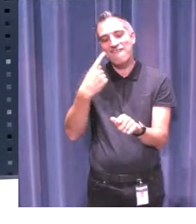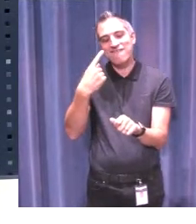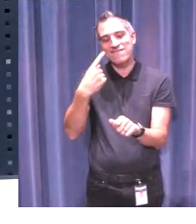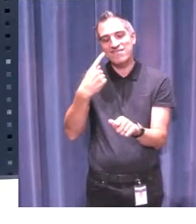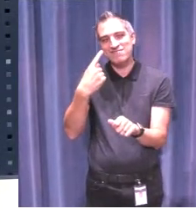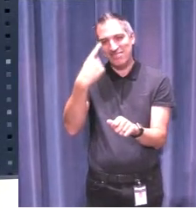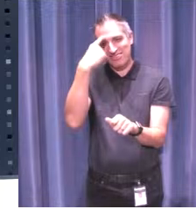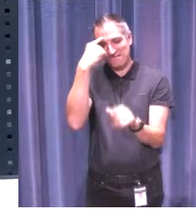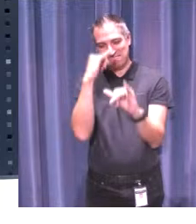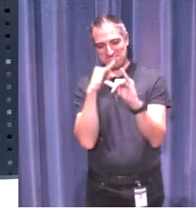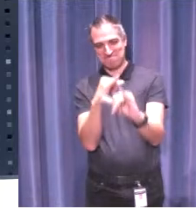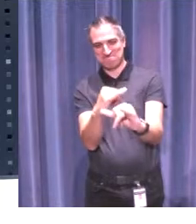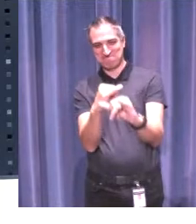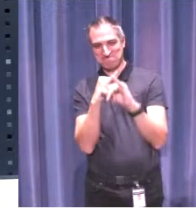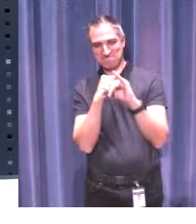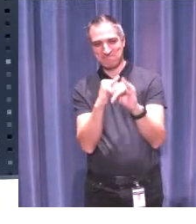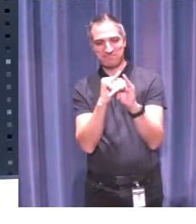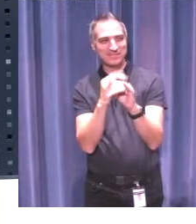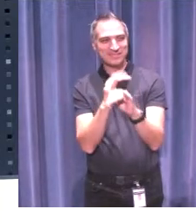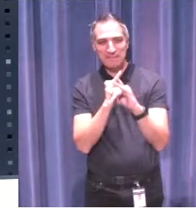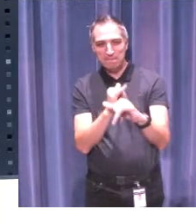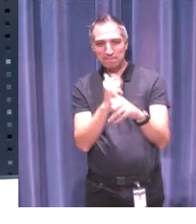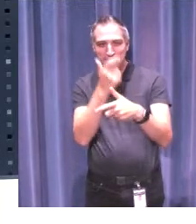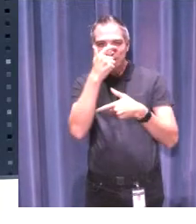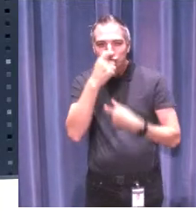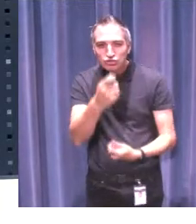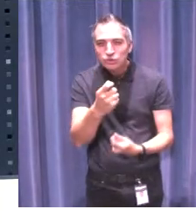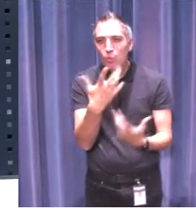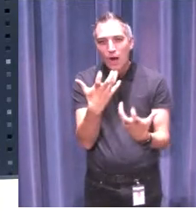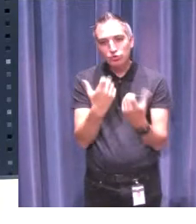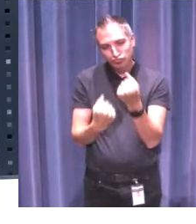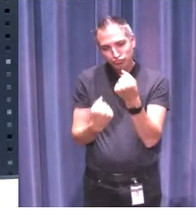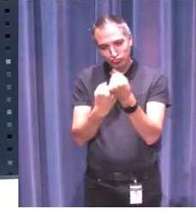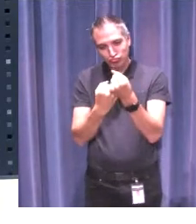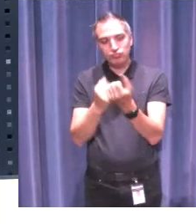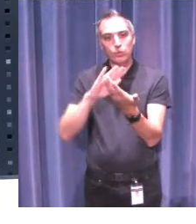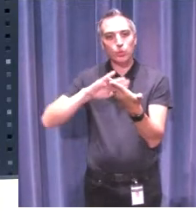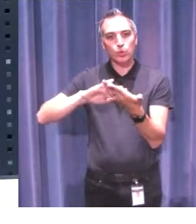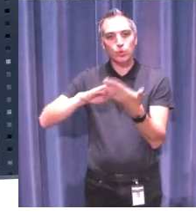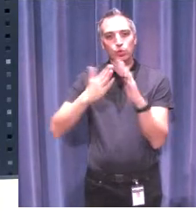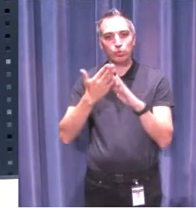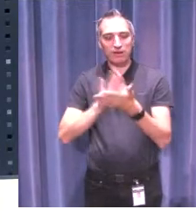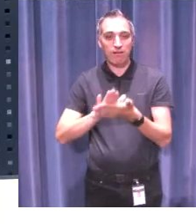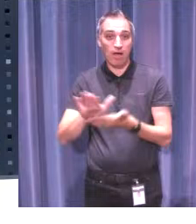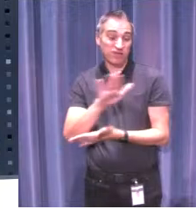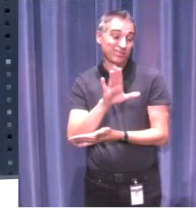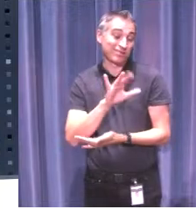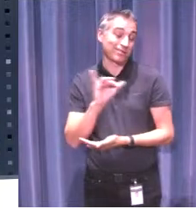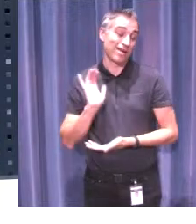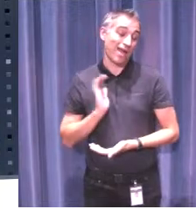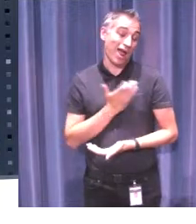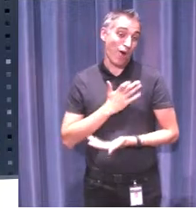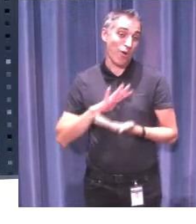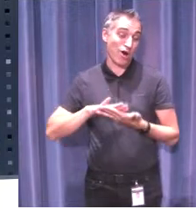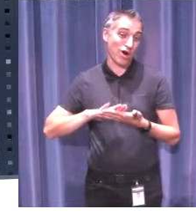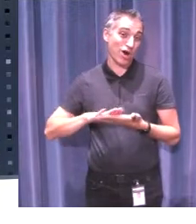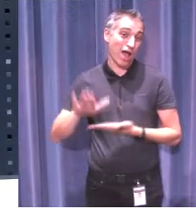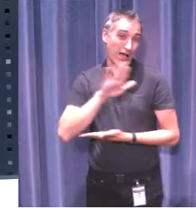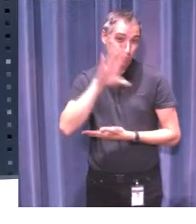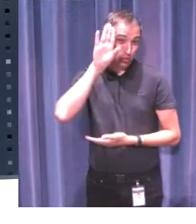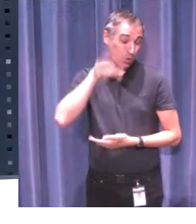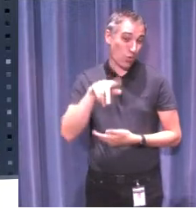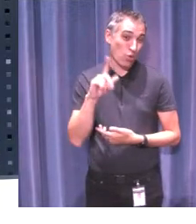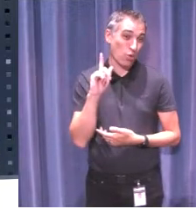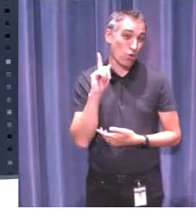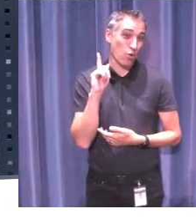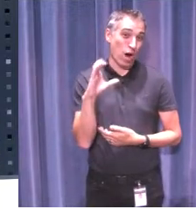like-minded interest in helping a college, a community college, and certainly a college like ours, which is unique, 100 years,